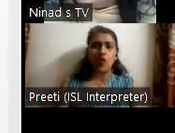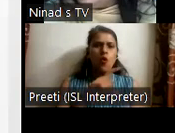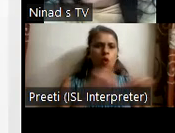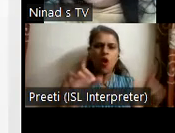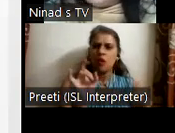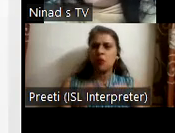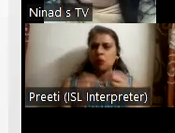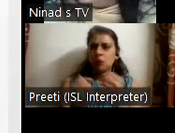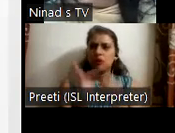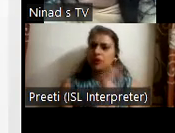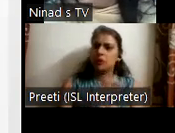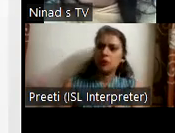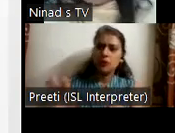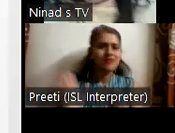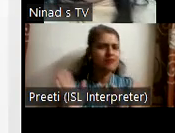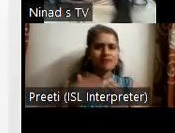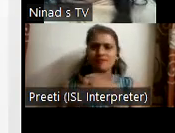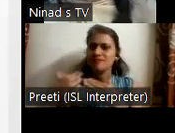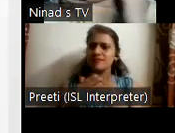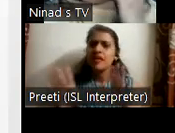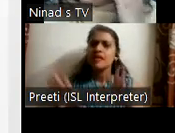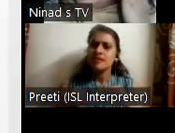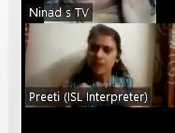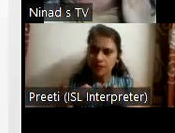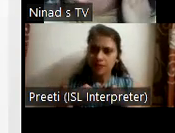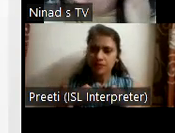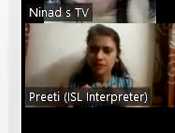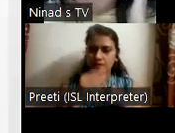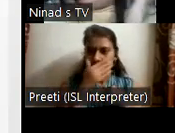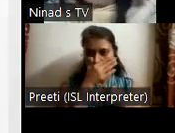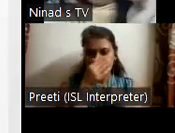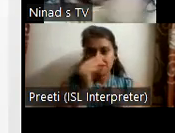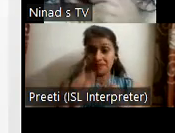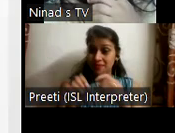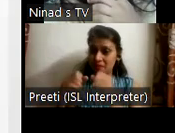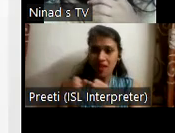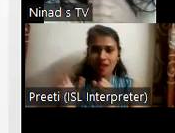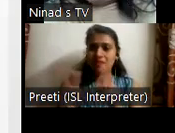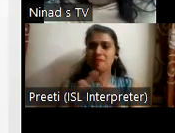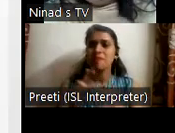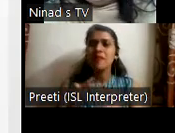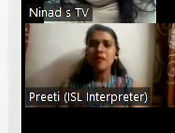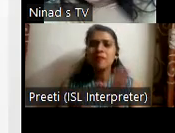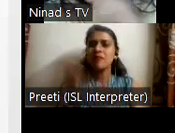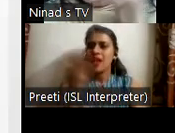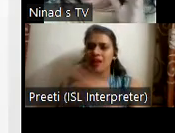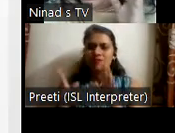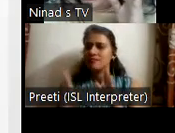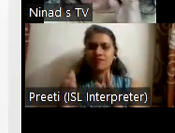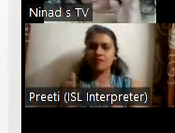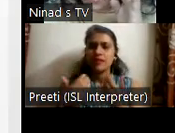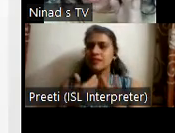isko nikalo, isko yahan karo, isko wo karo. So there's no point in excluding people